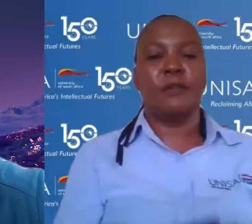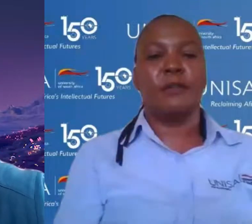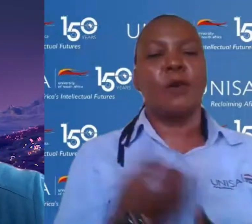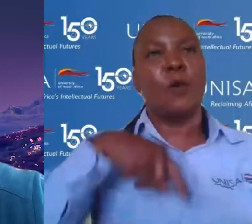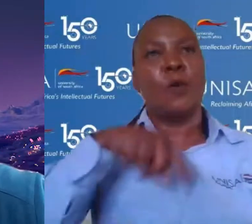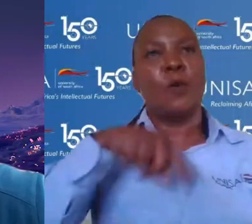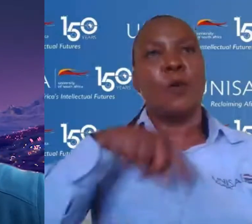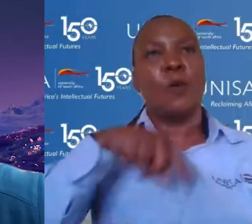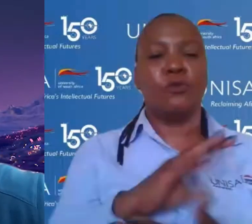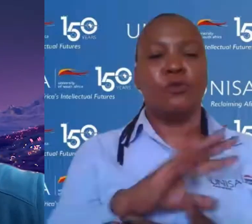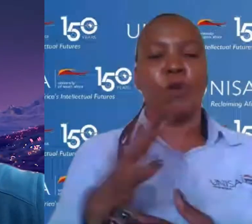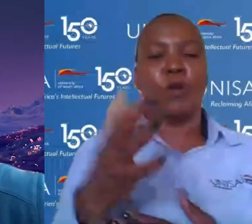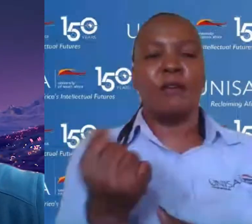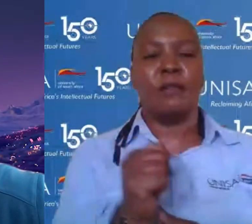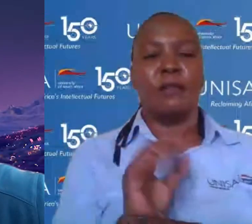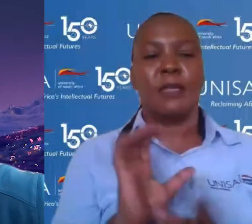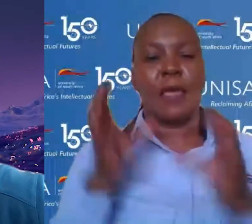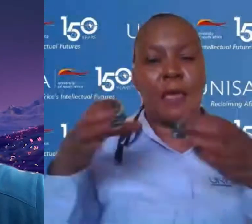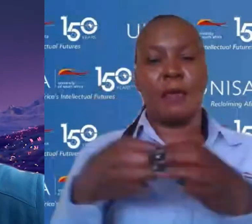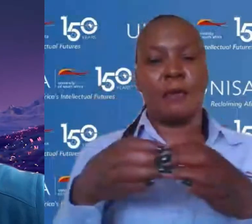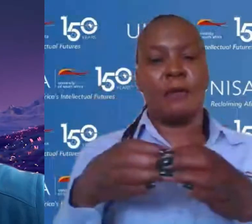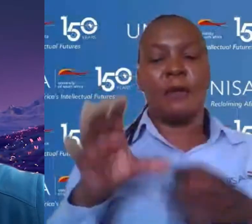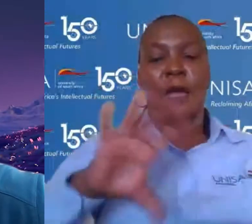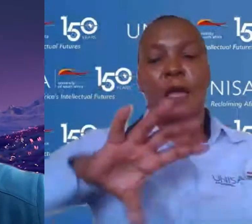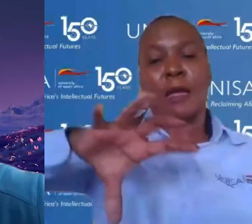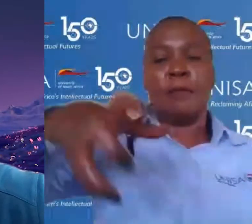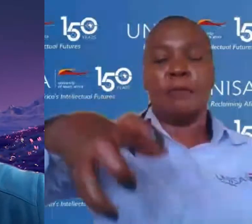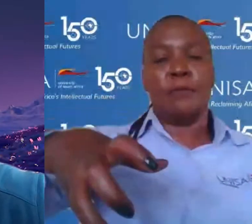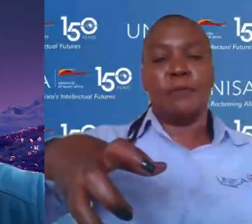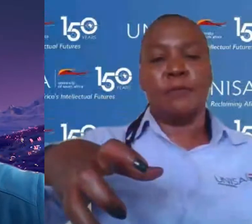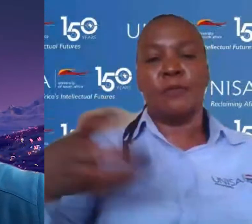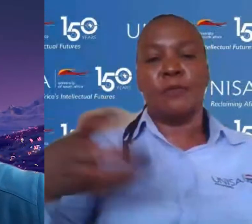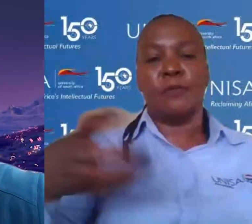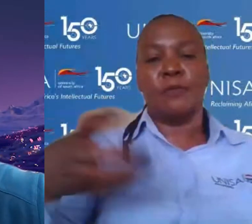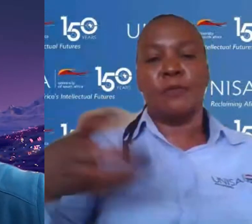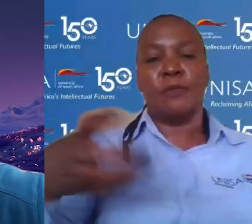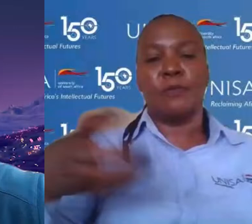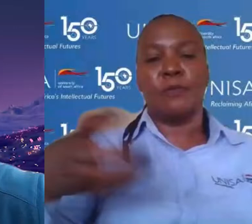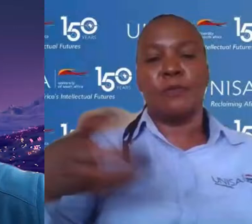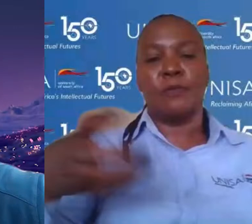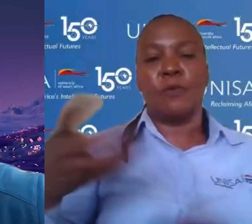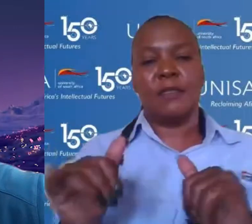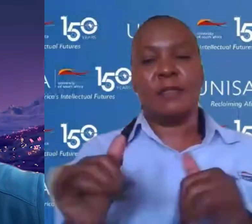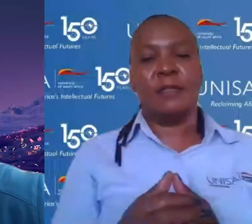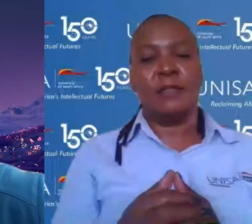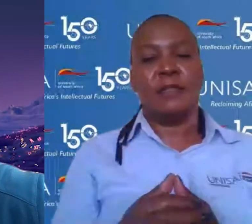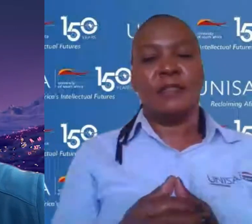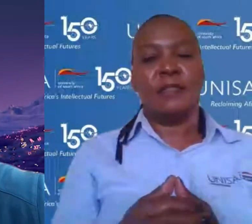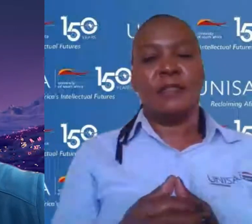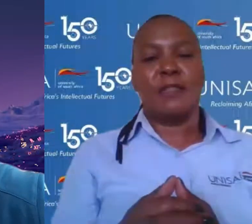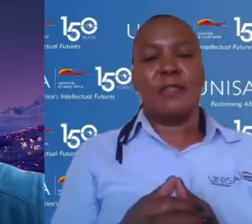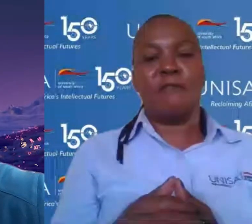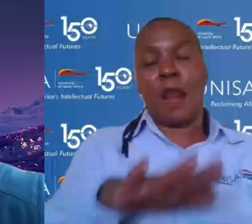have a campus where you are. Windhoek, I think if my geography is correct, is in